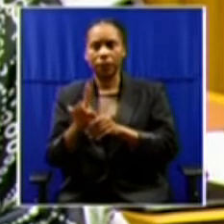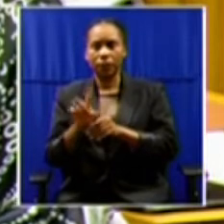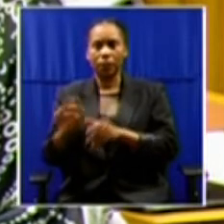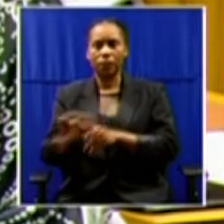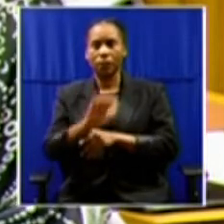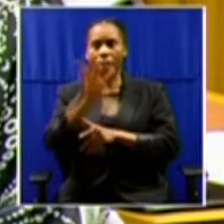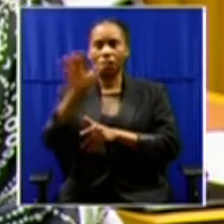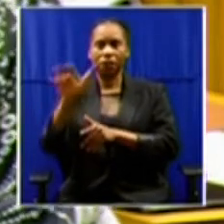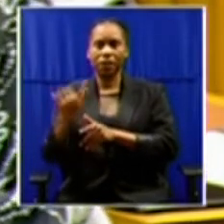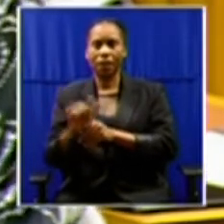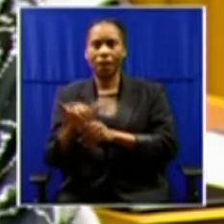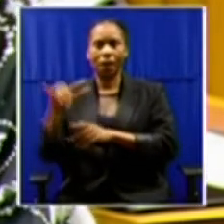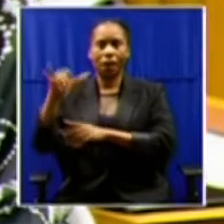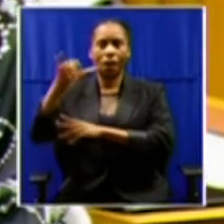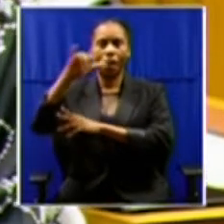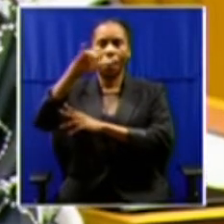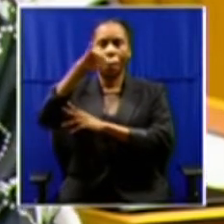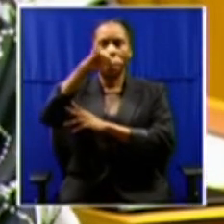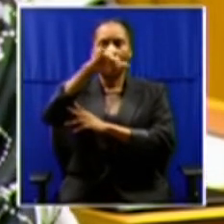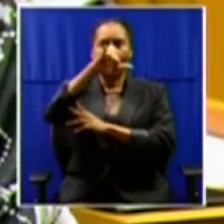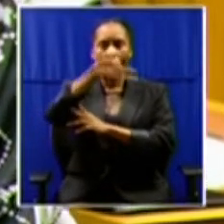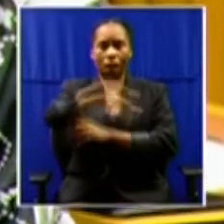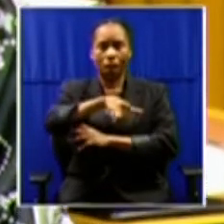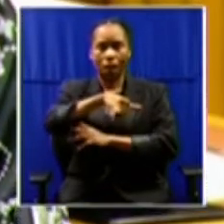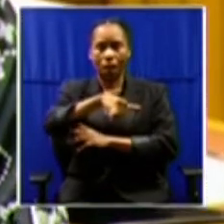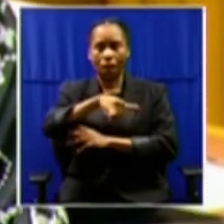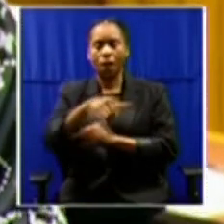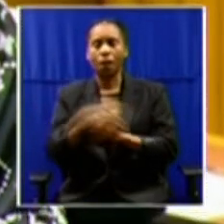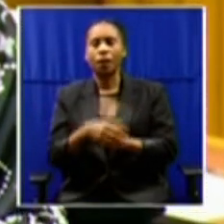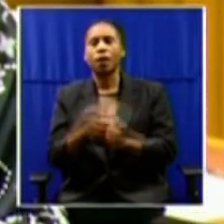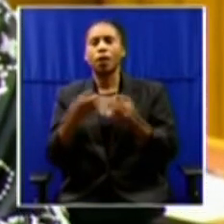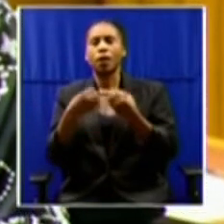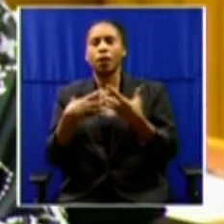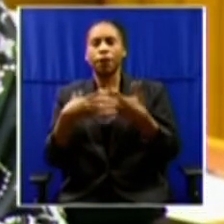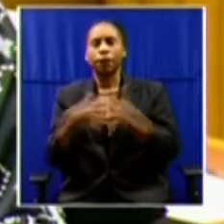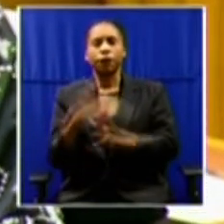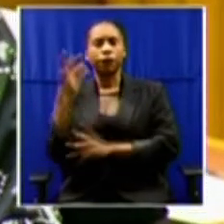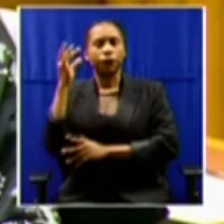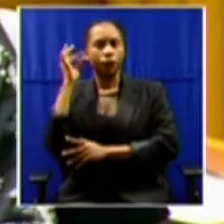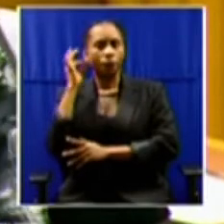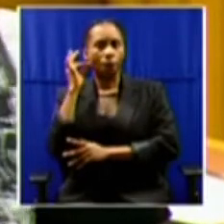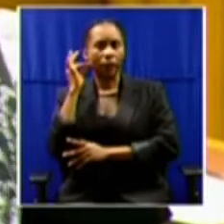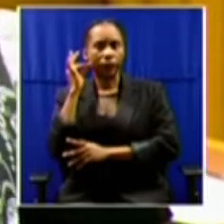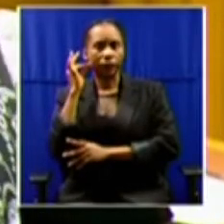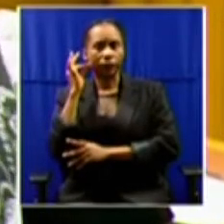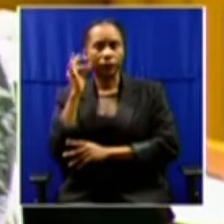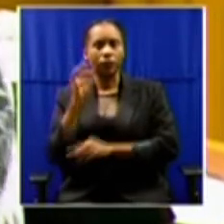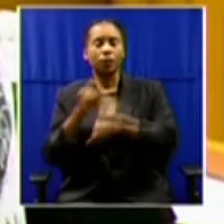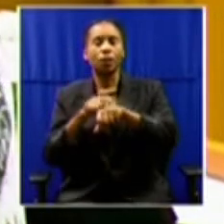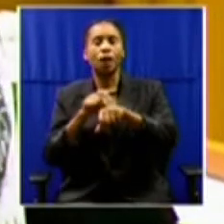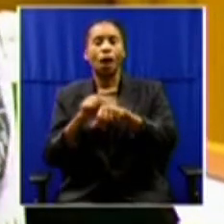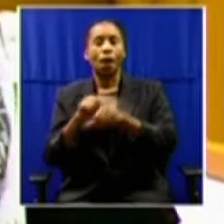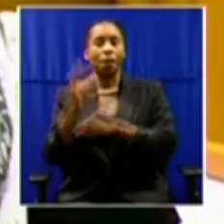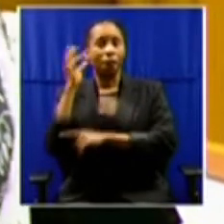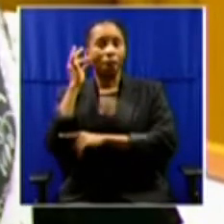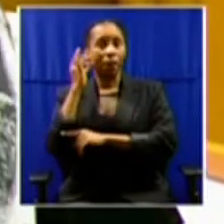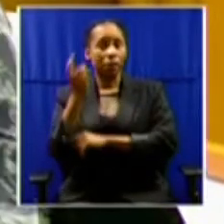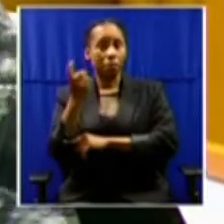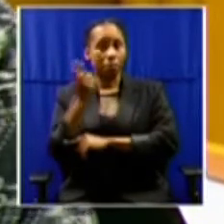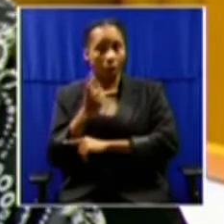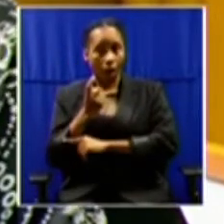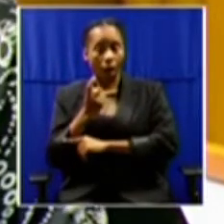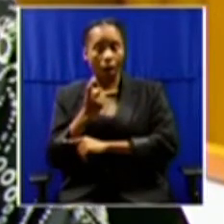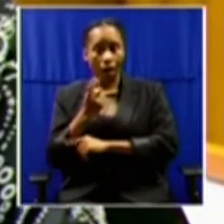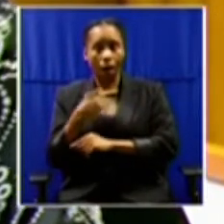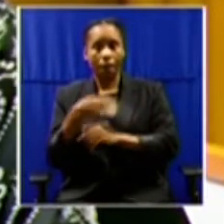Air Force to provide me with information, and when that information comes, I will